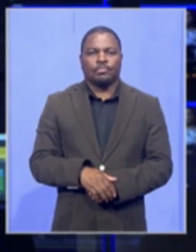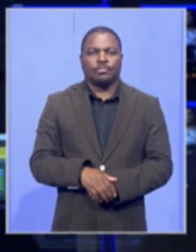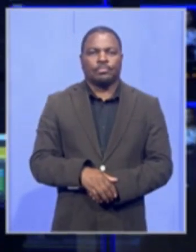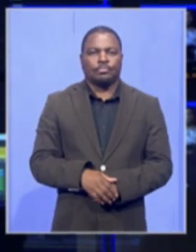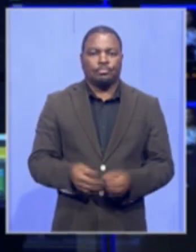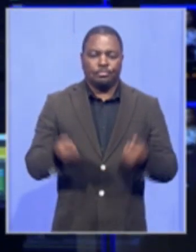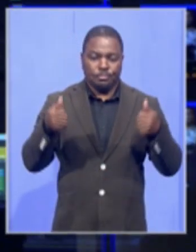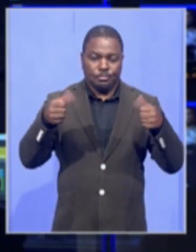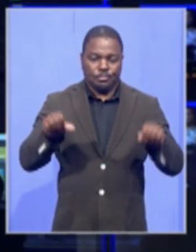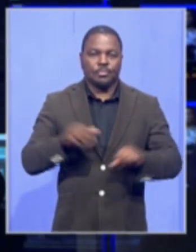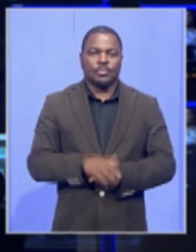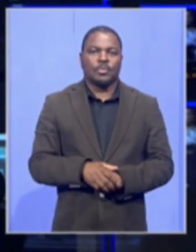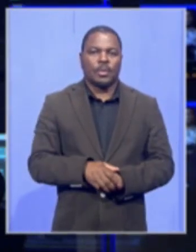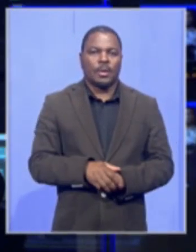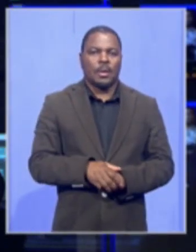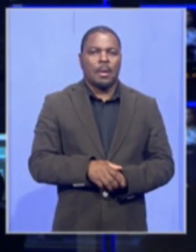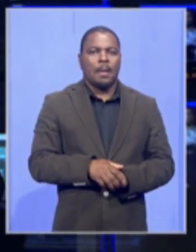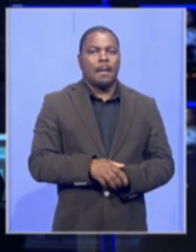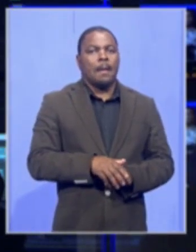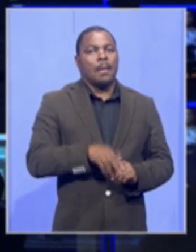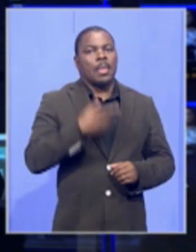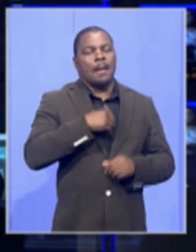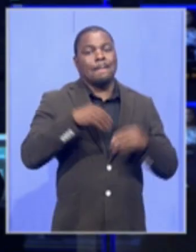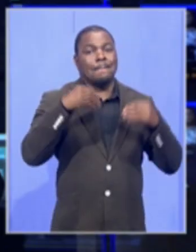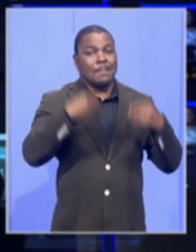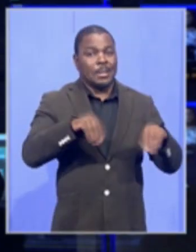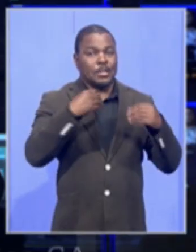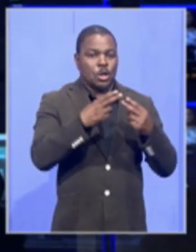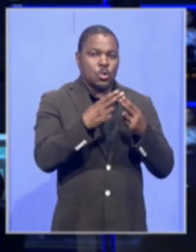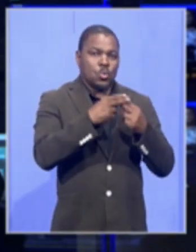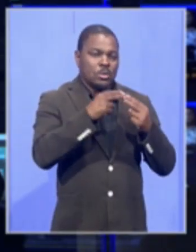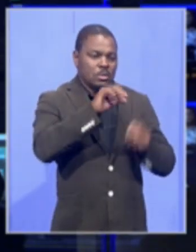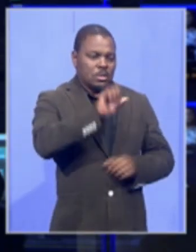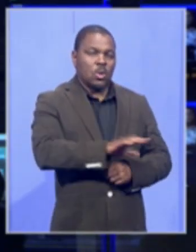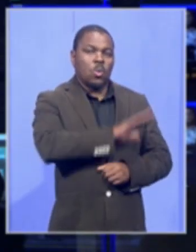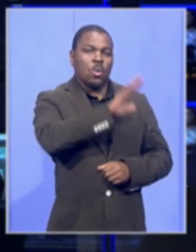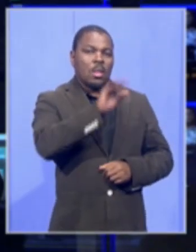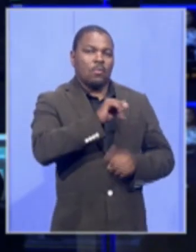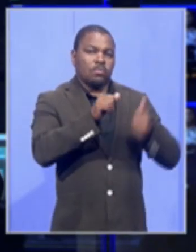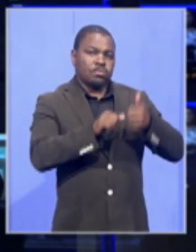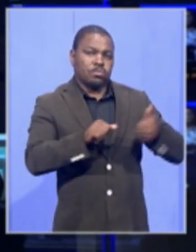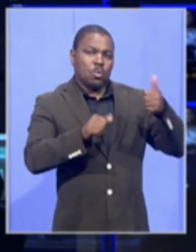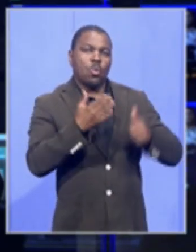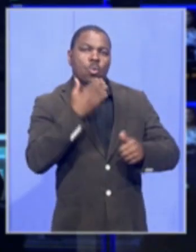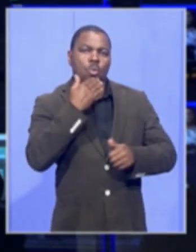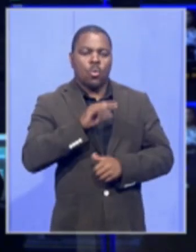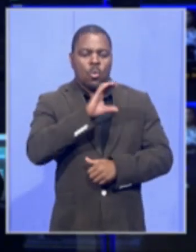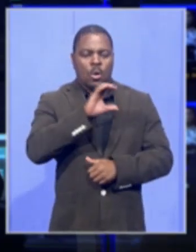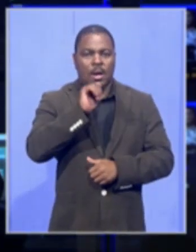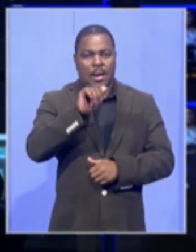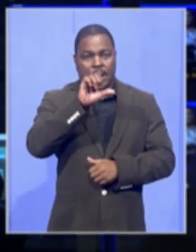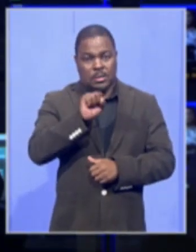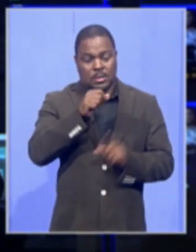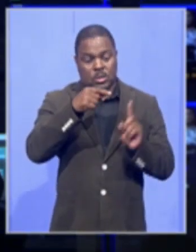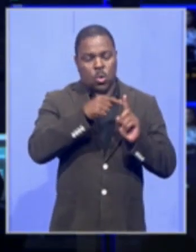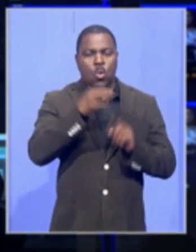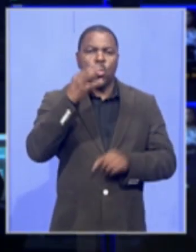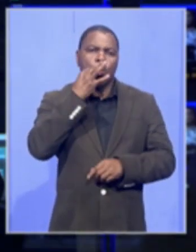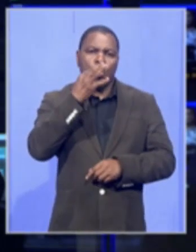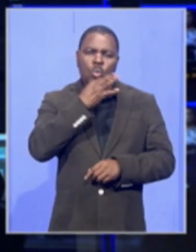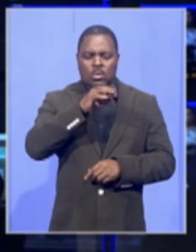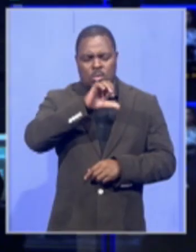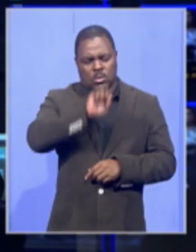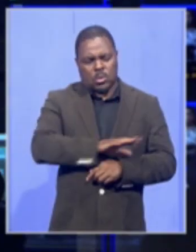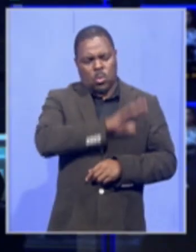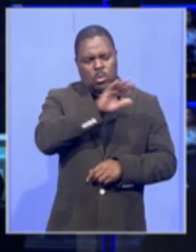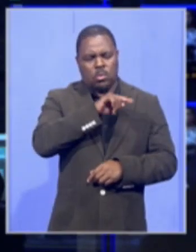Ka huleleng mohlanka wa phethahatso wa Business Unity South Africa, Kes Kuvadia, o re naha e kgathile tema